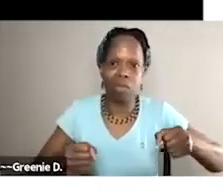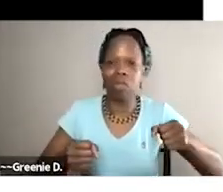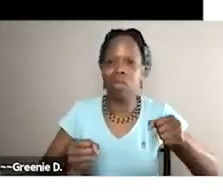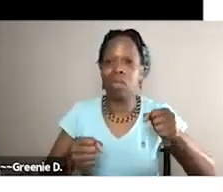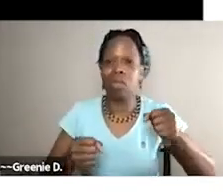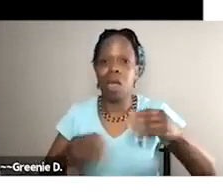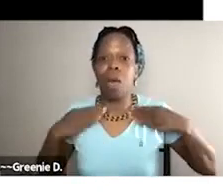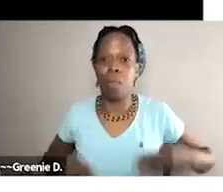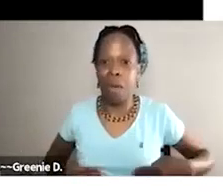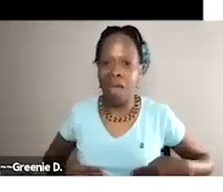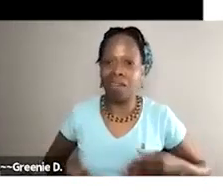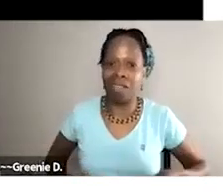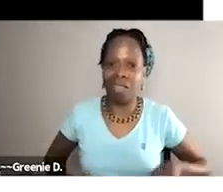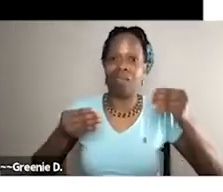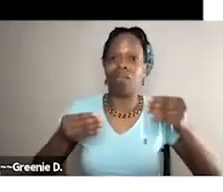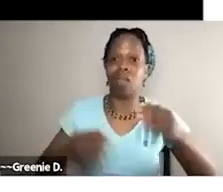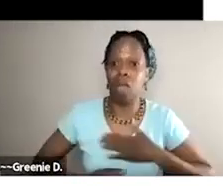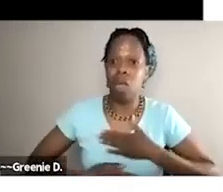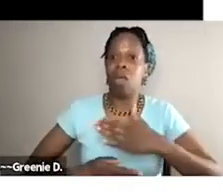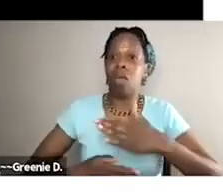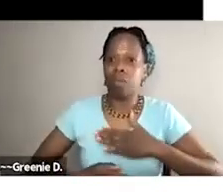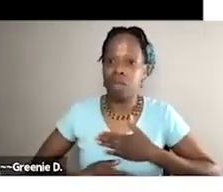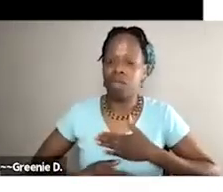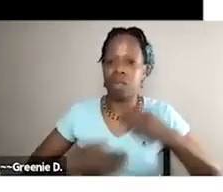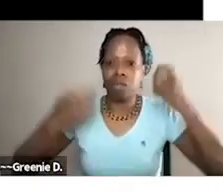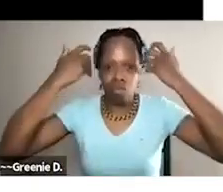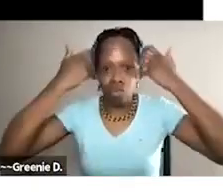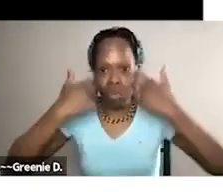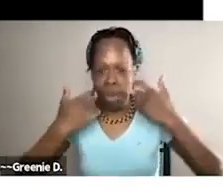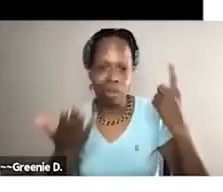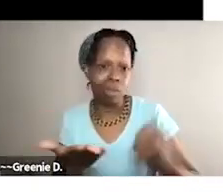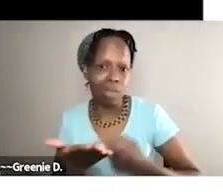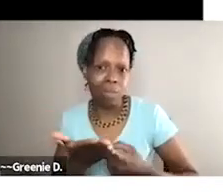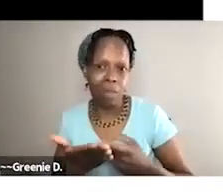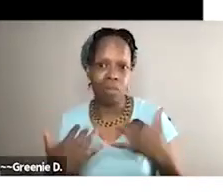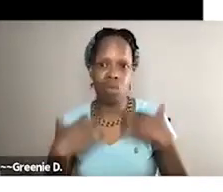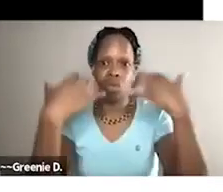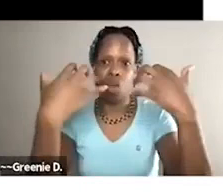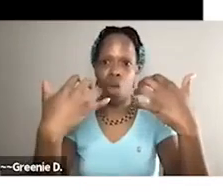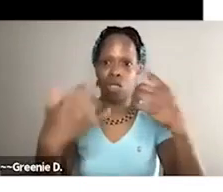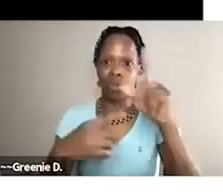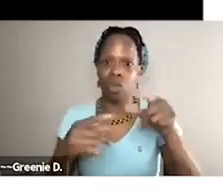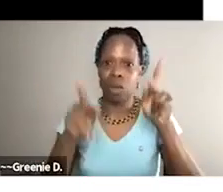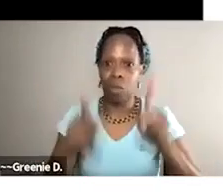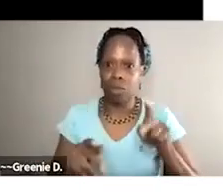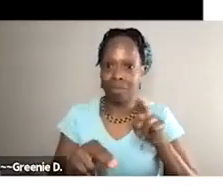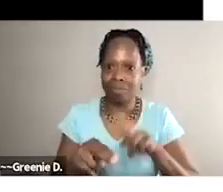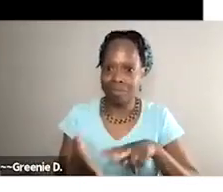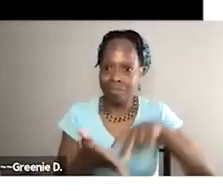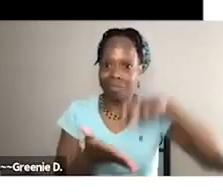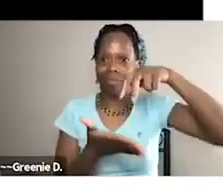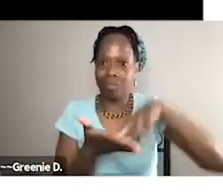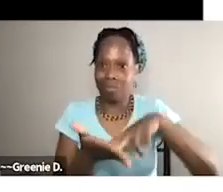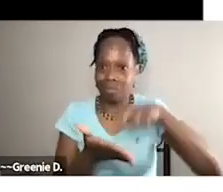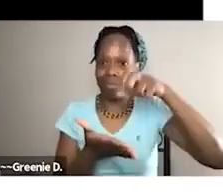sweating. Sometimes it is in the movement of an audience member as they leave their seat to process and feel the experience by moving around.